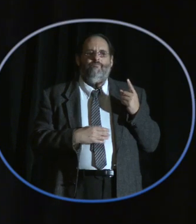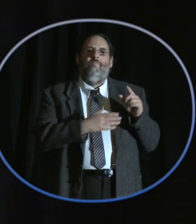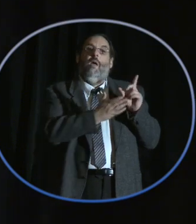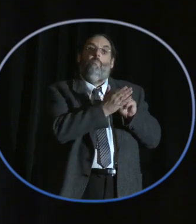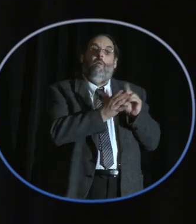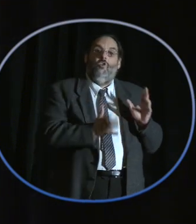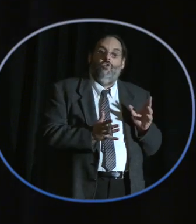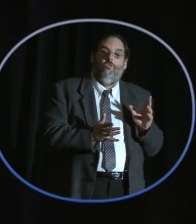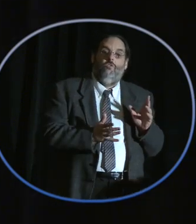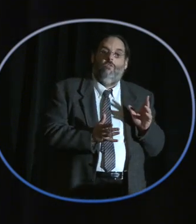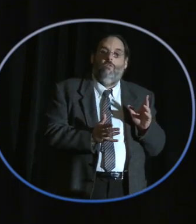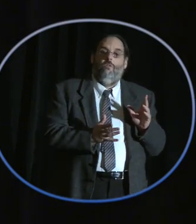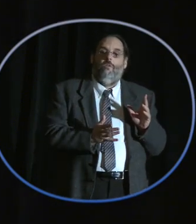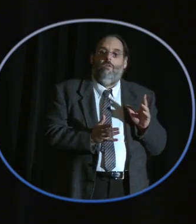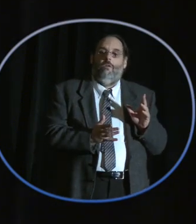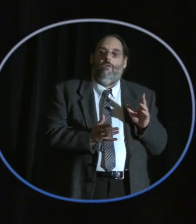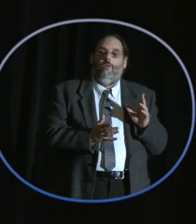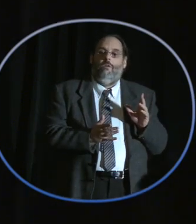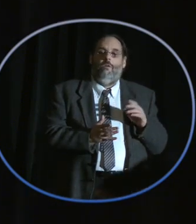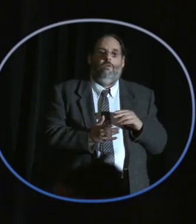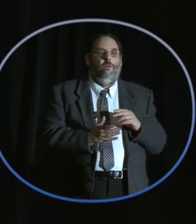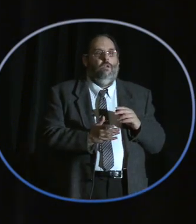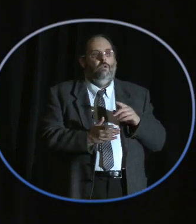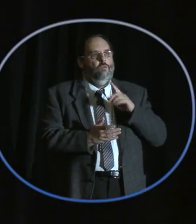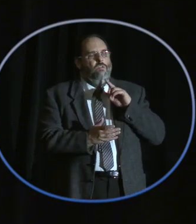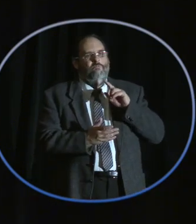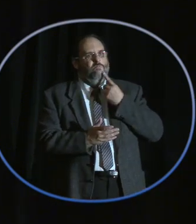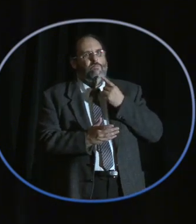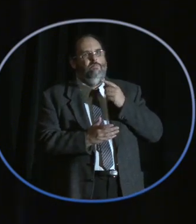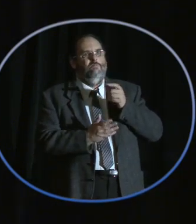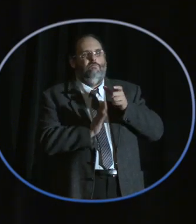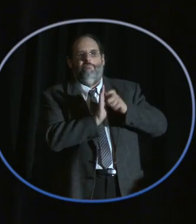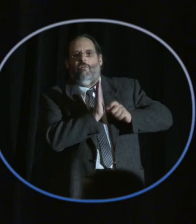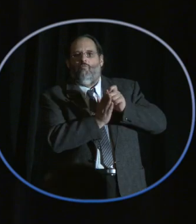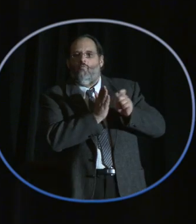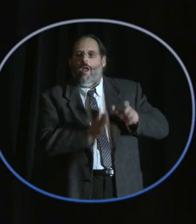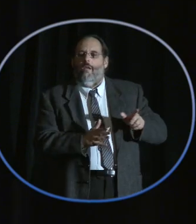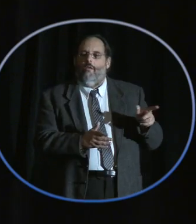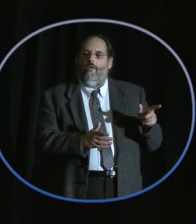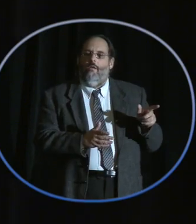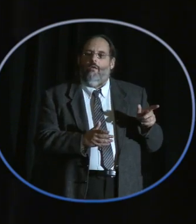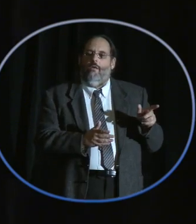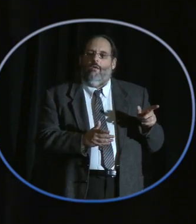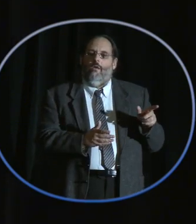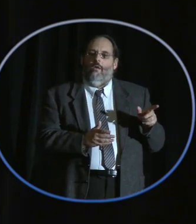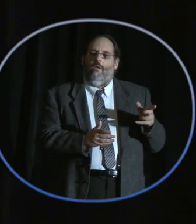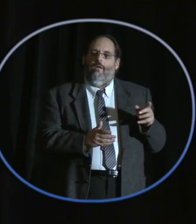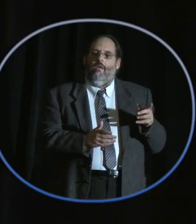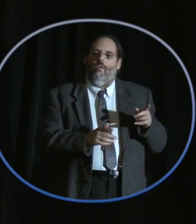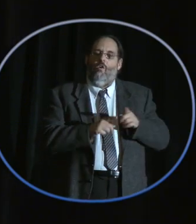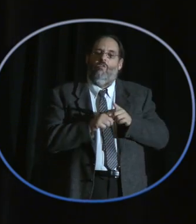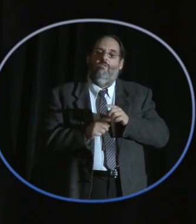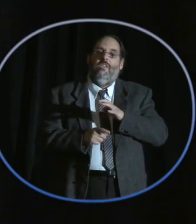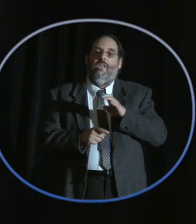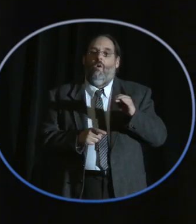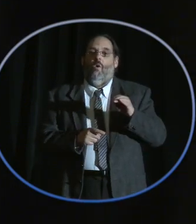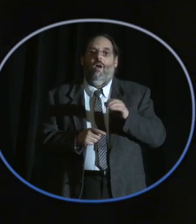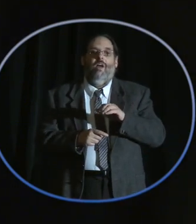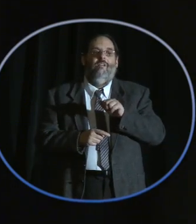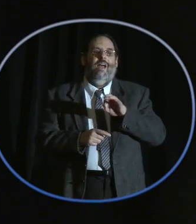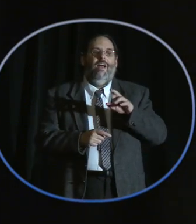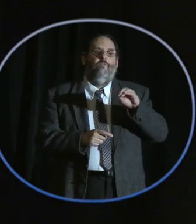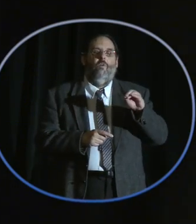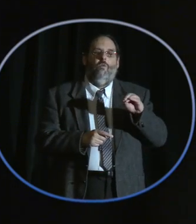publisher and a hard-hitting editorial writer, as CEO of the Afro from